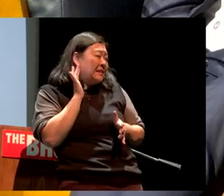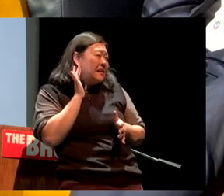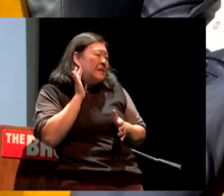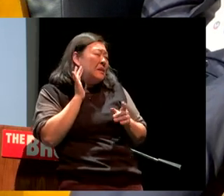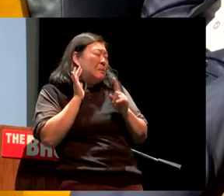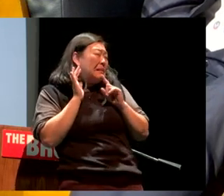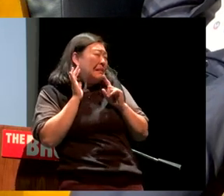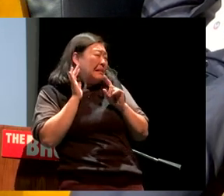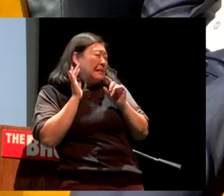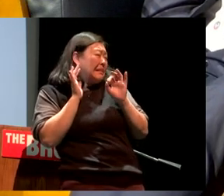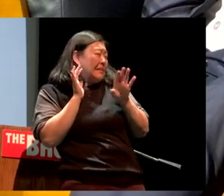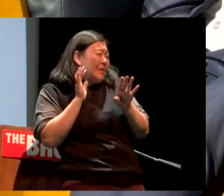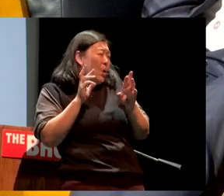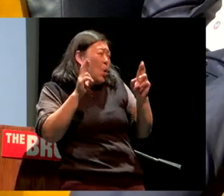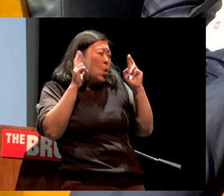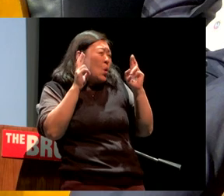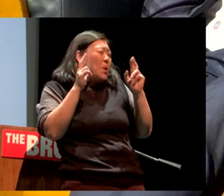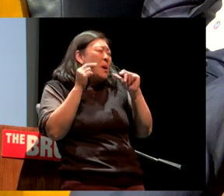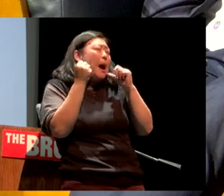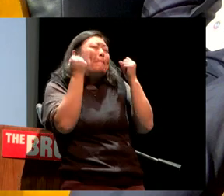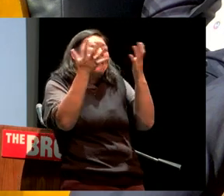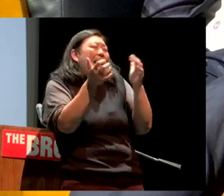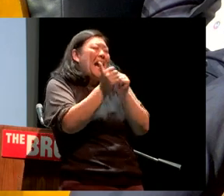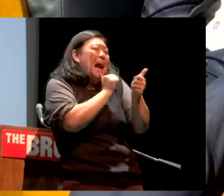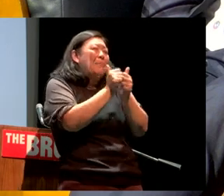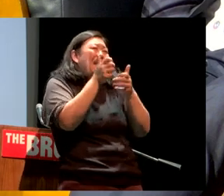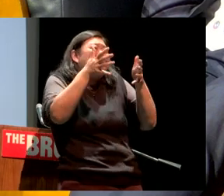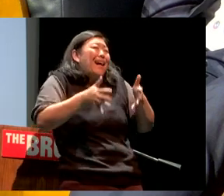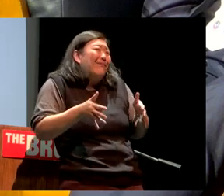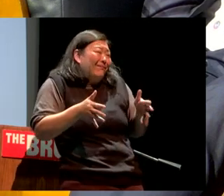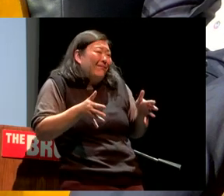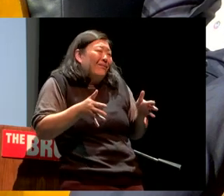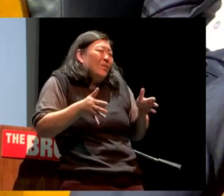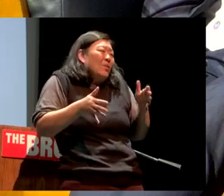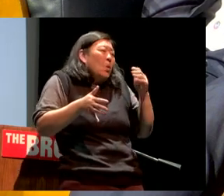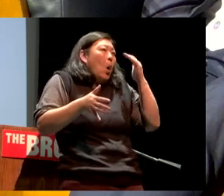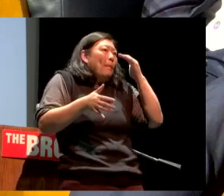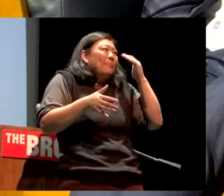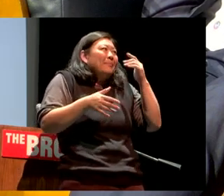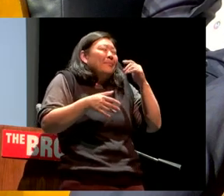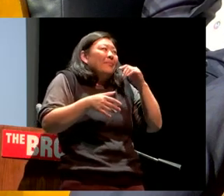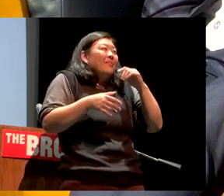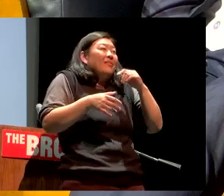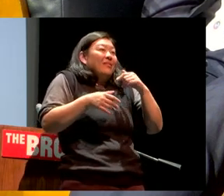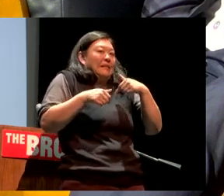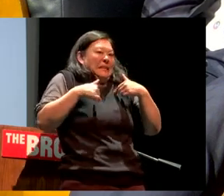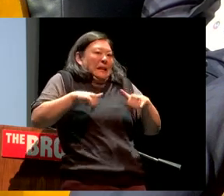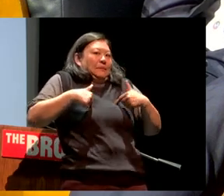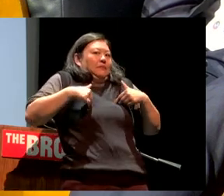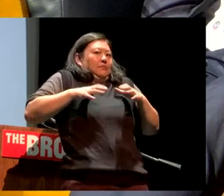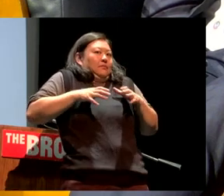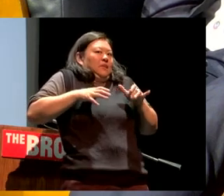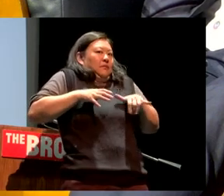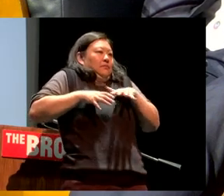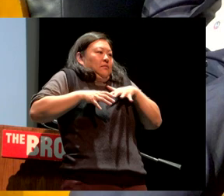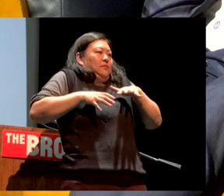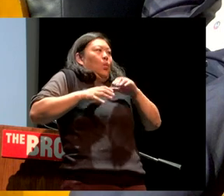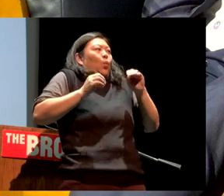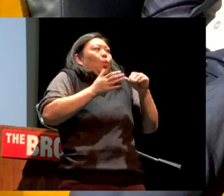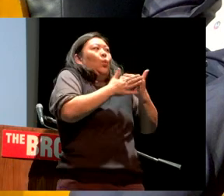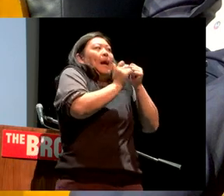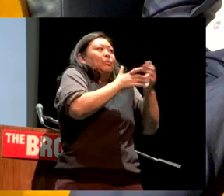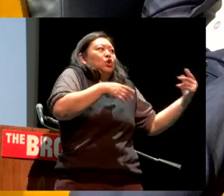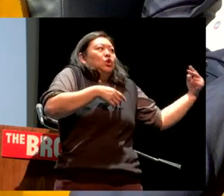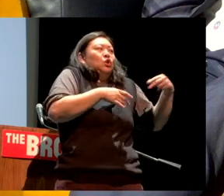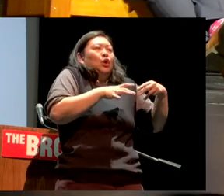many bad actors, and there's bad actors everywhere in the world. You have a human being involved anyway. Because if it was in Animal Crossing, there would be no